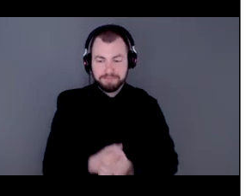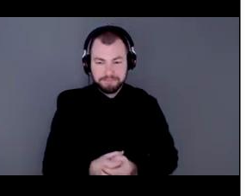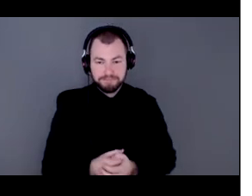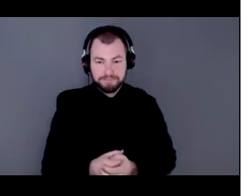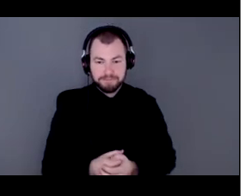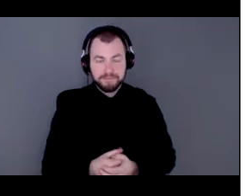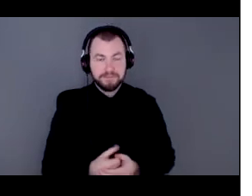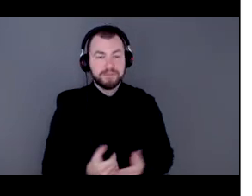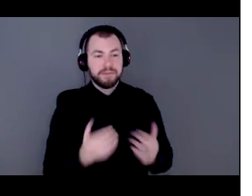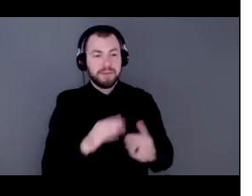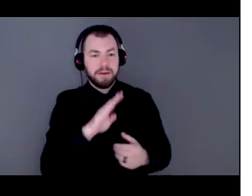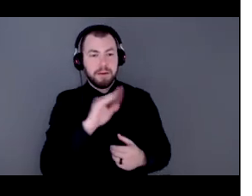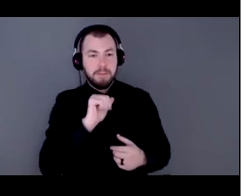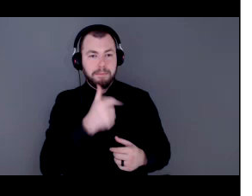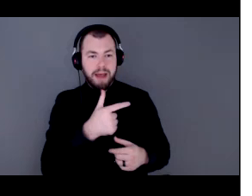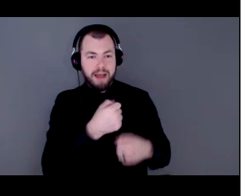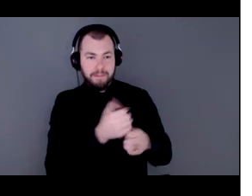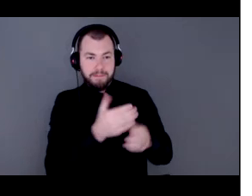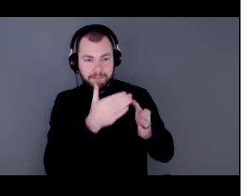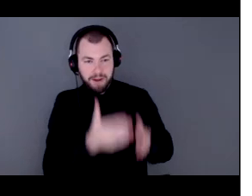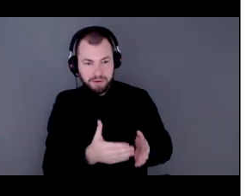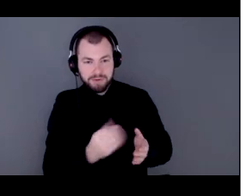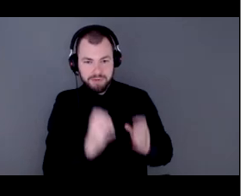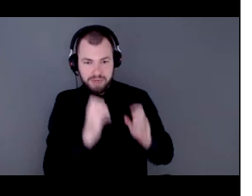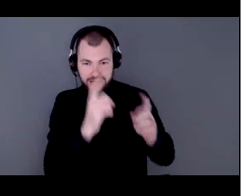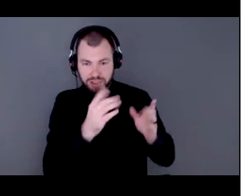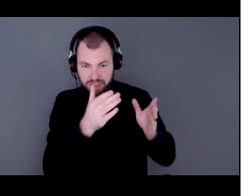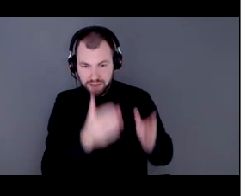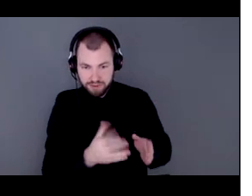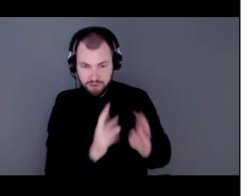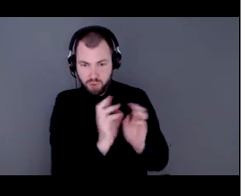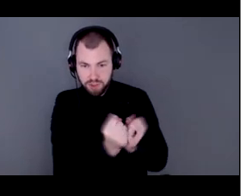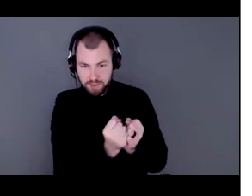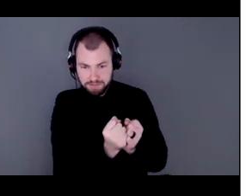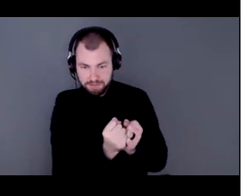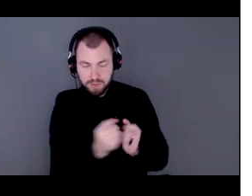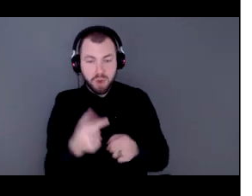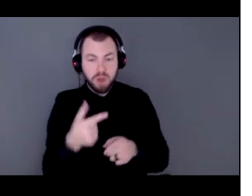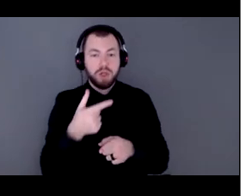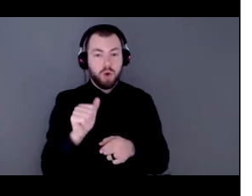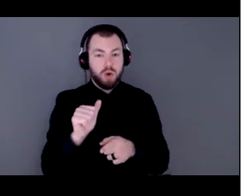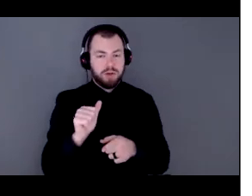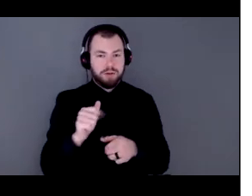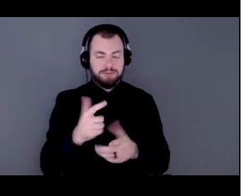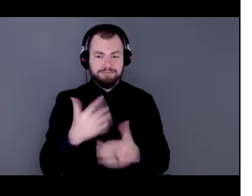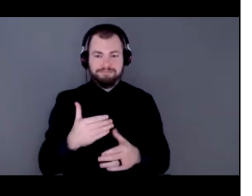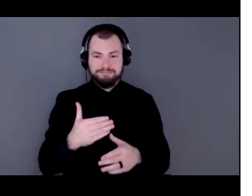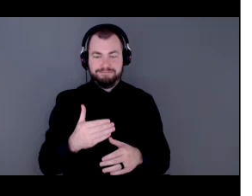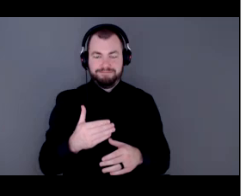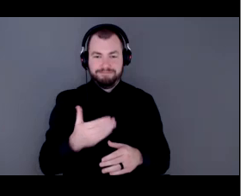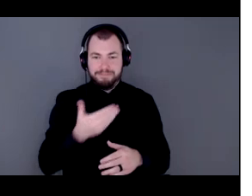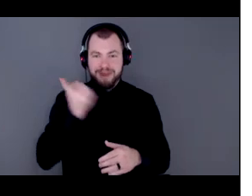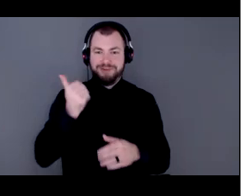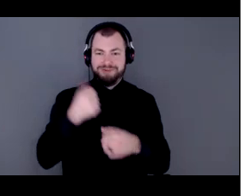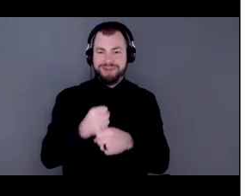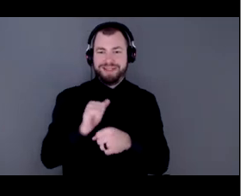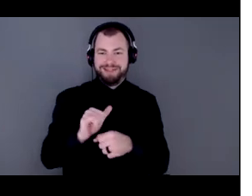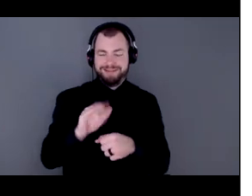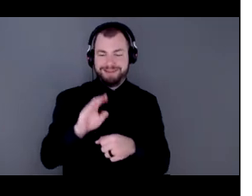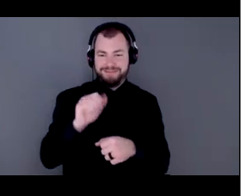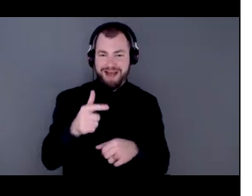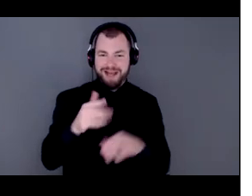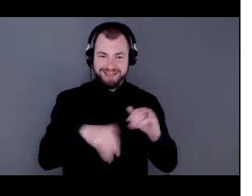maker and educator workshops. So Georgia is much better at creating those bags than South Carolina Sea Grant. We all failed. We